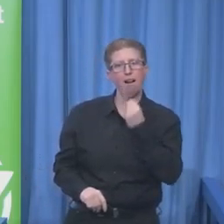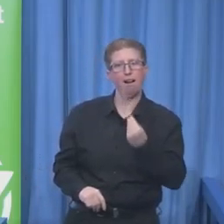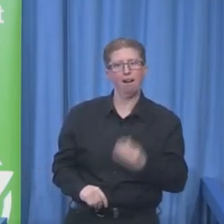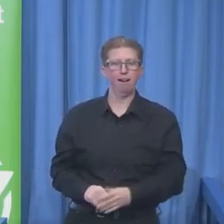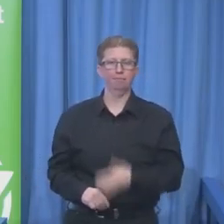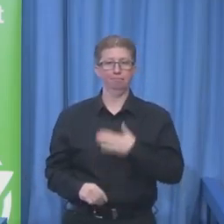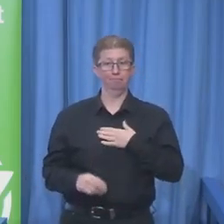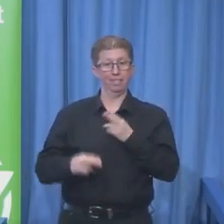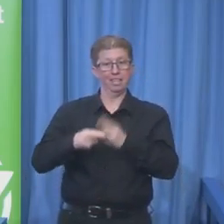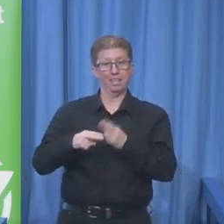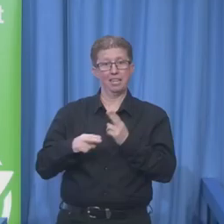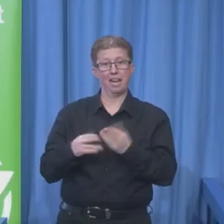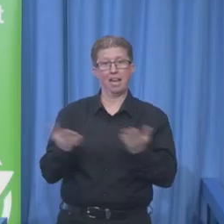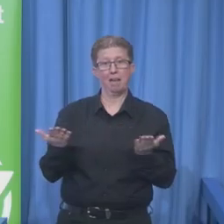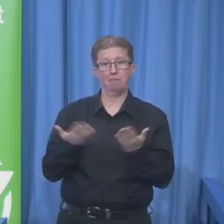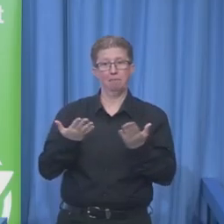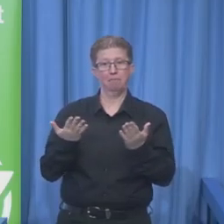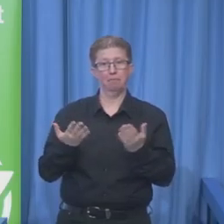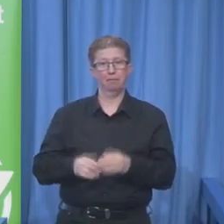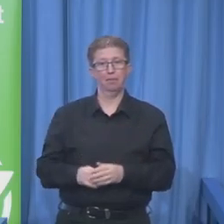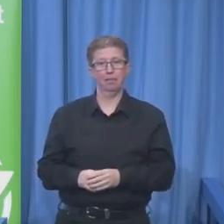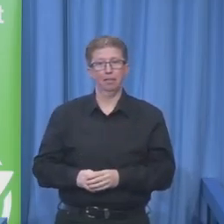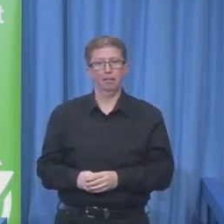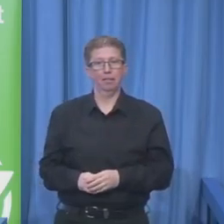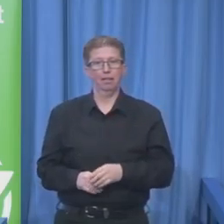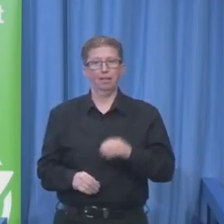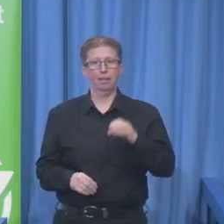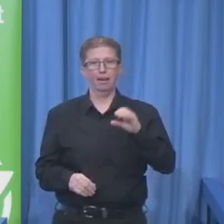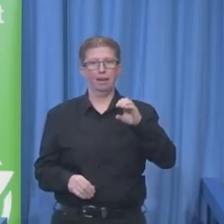in a kibbutz. Thank you.